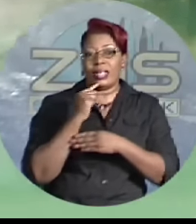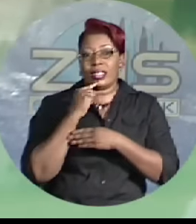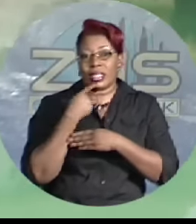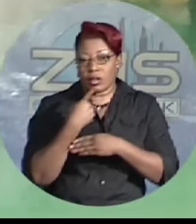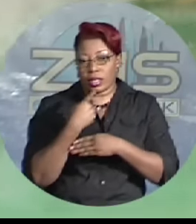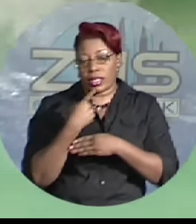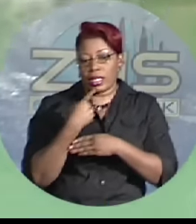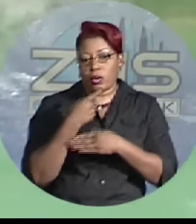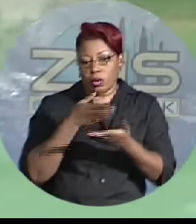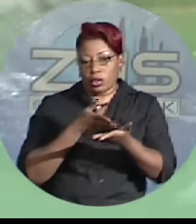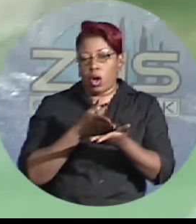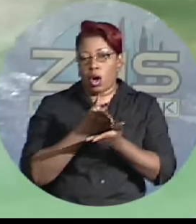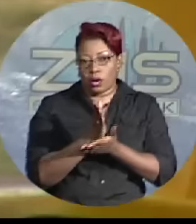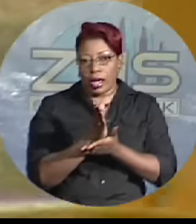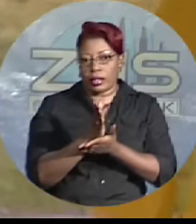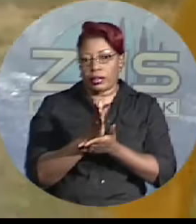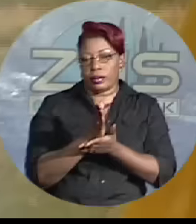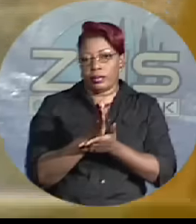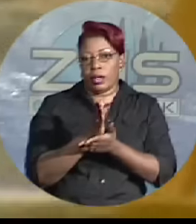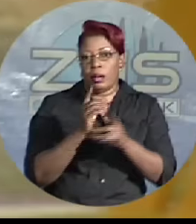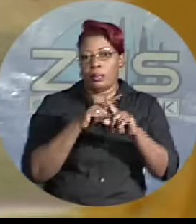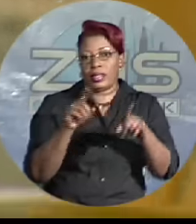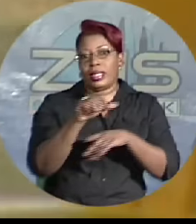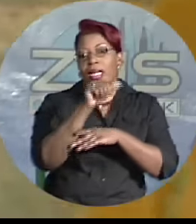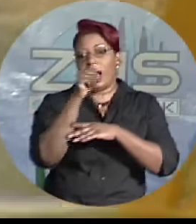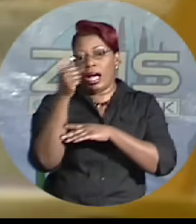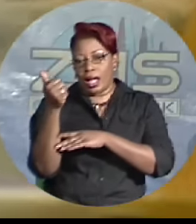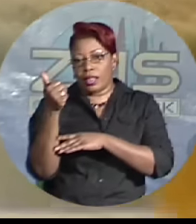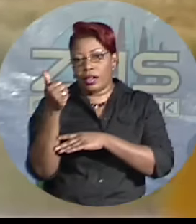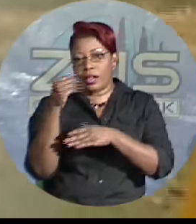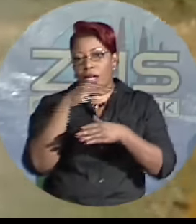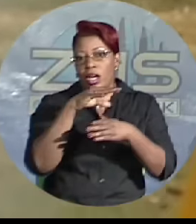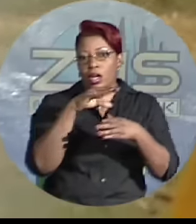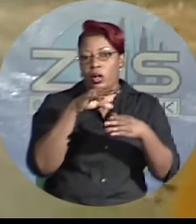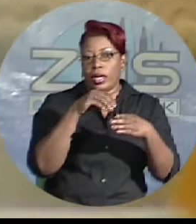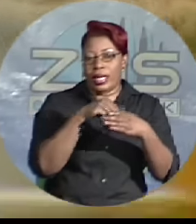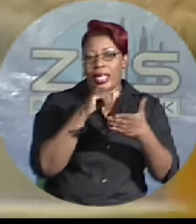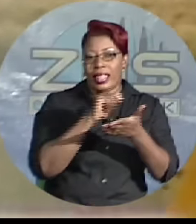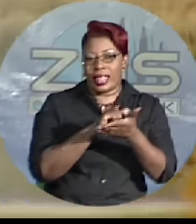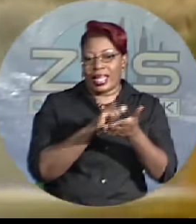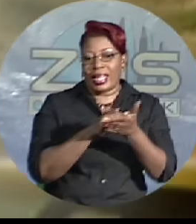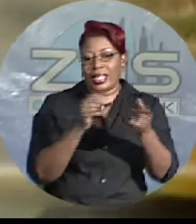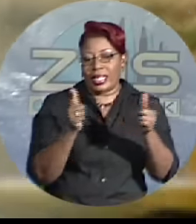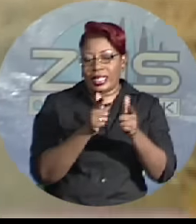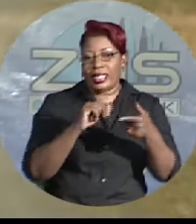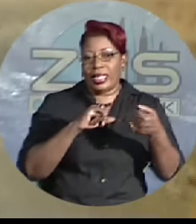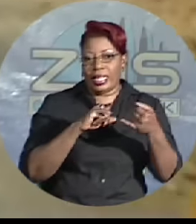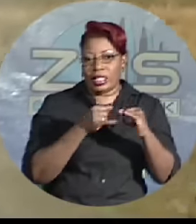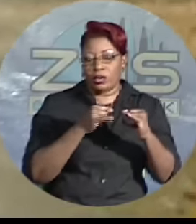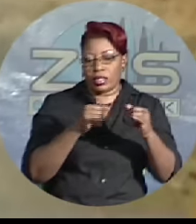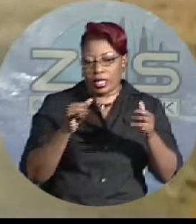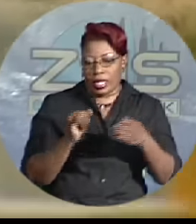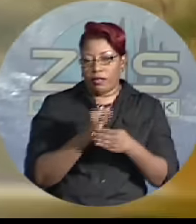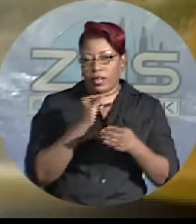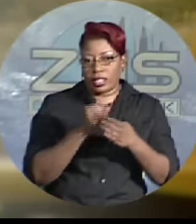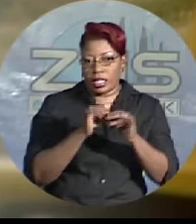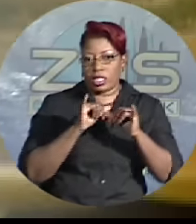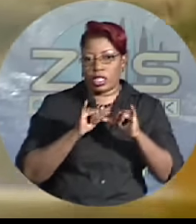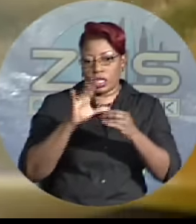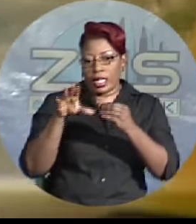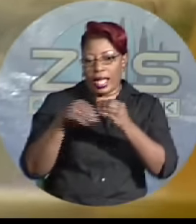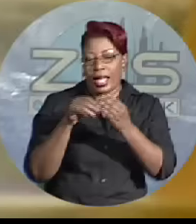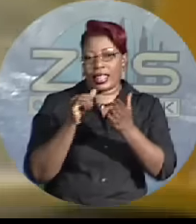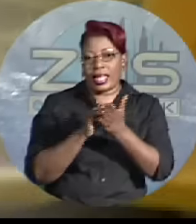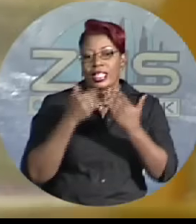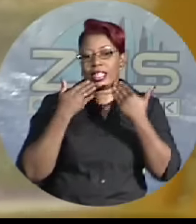altercation is stable and will be fine. He says the others involved received just minor injuries, and as the investigation continues, he adds that he